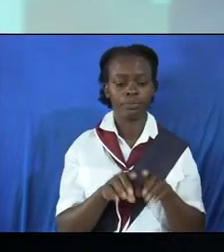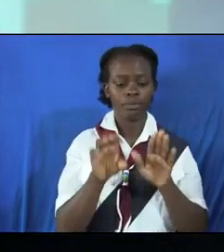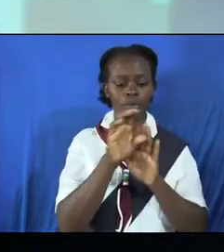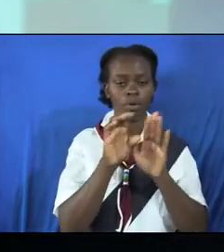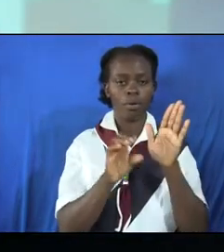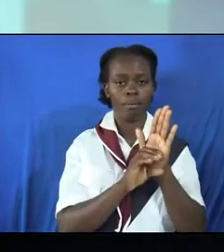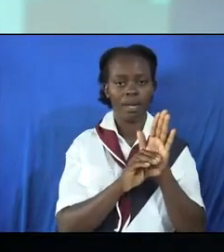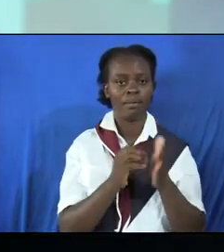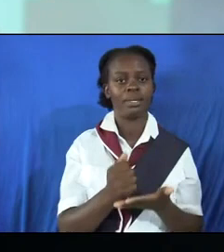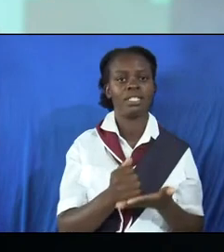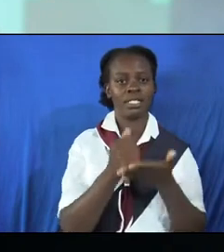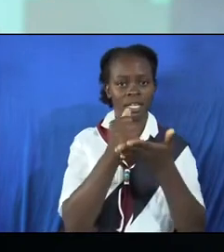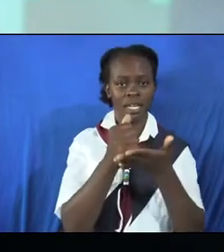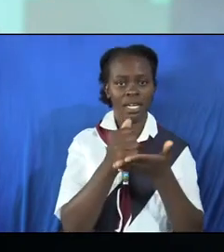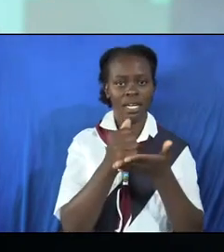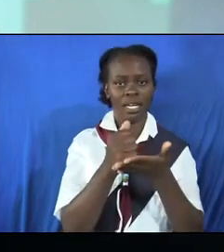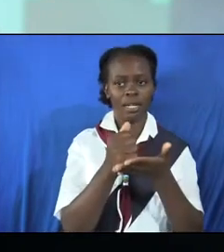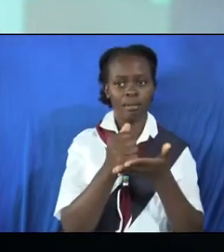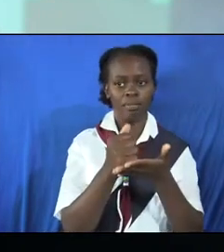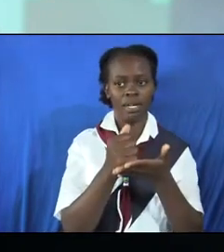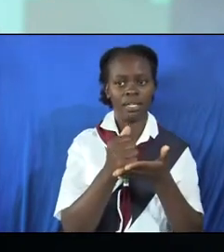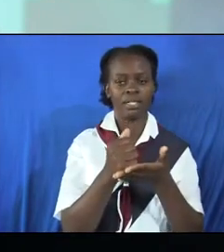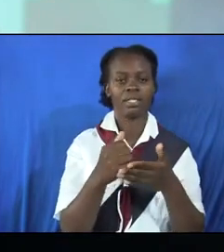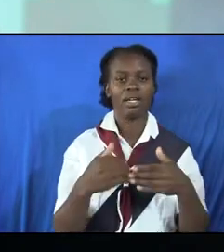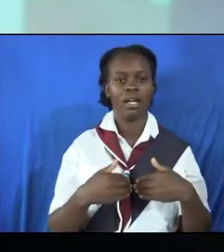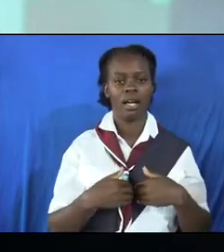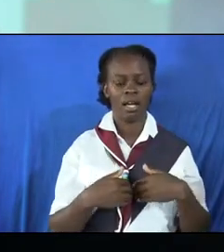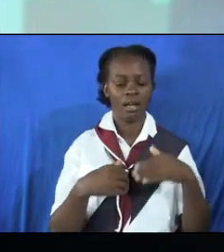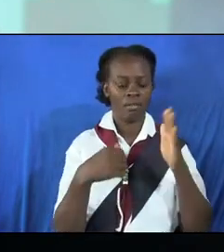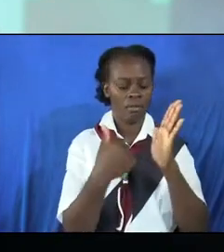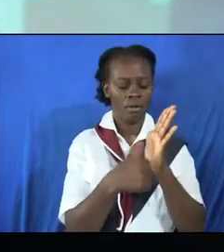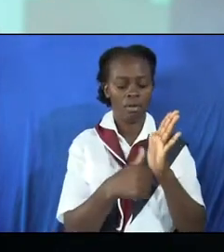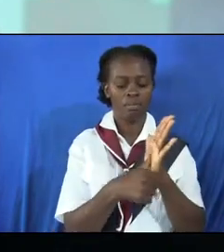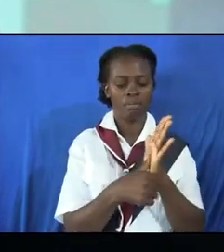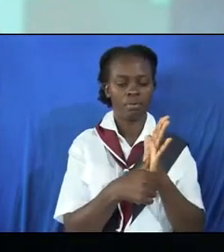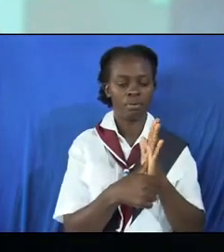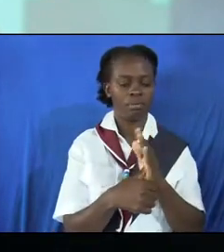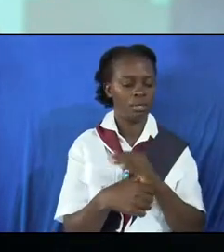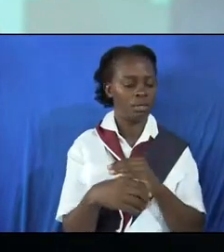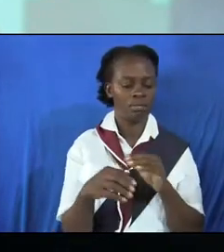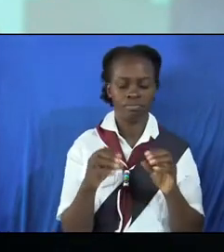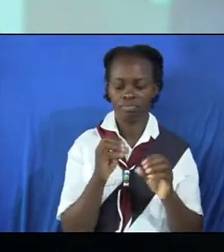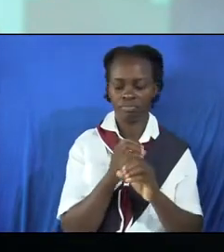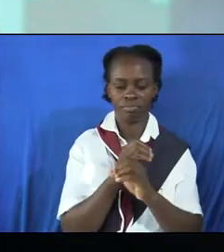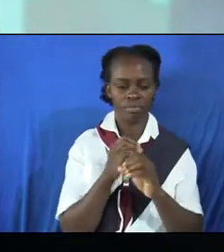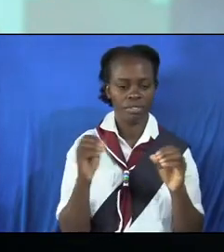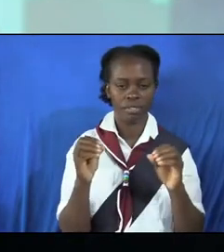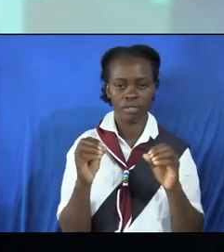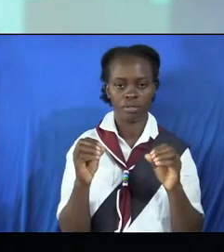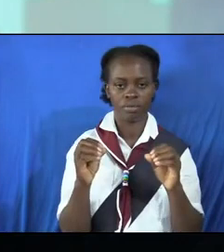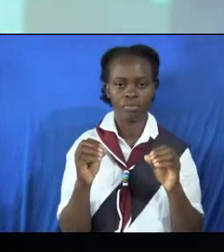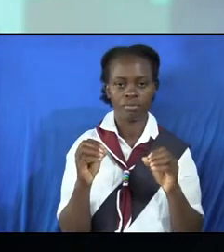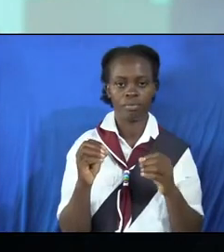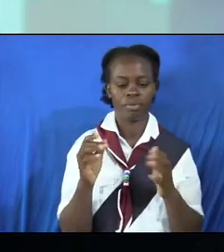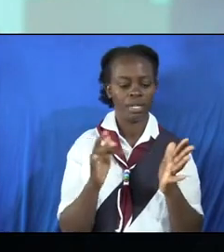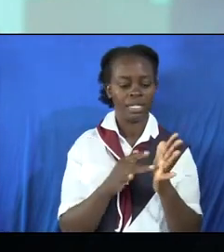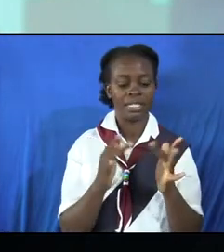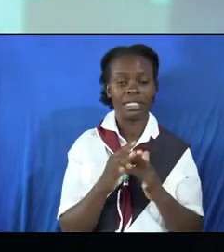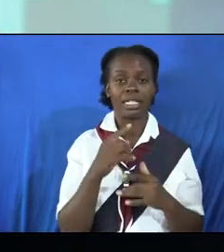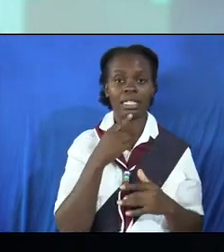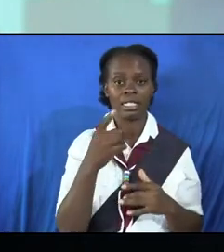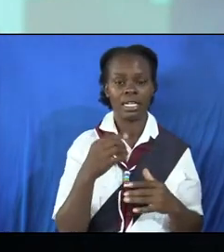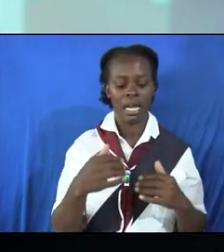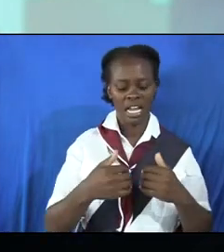of trouble. Jesus loves us very much that he does not want us to be separated from him. When we